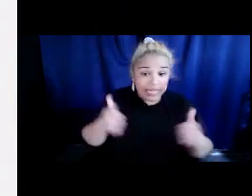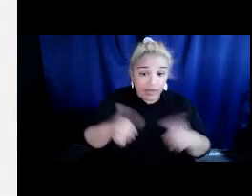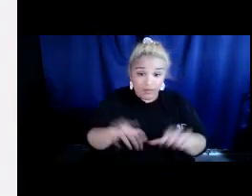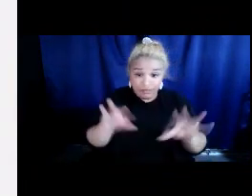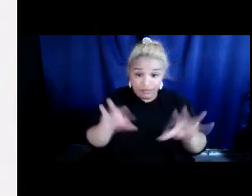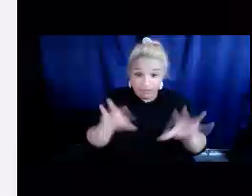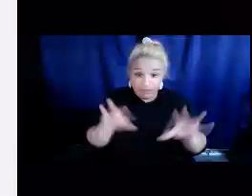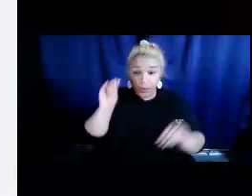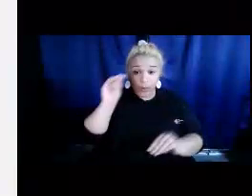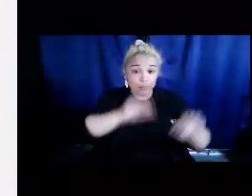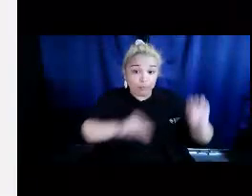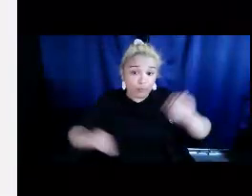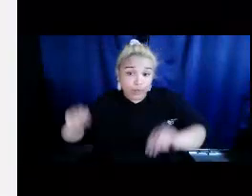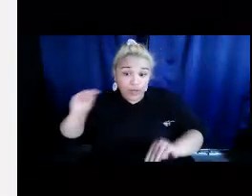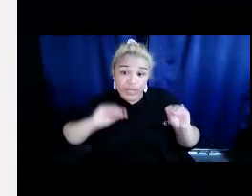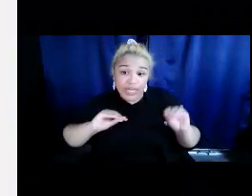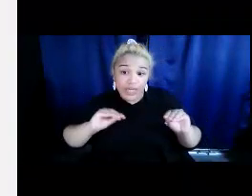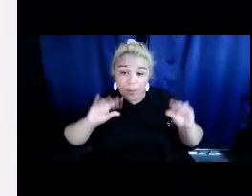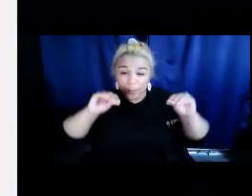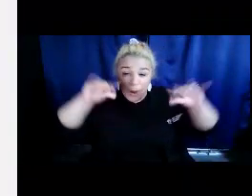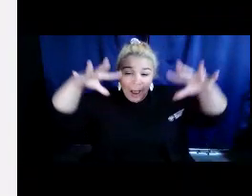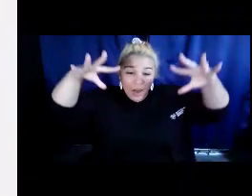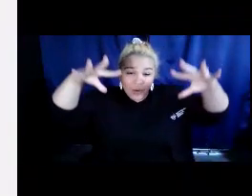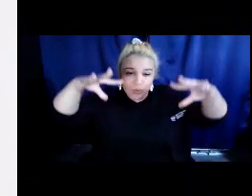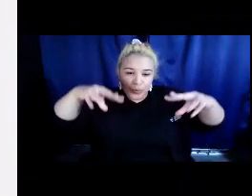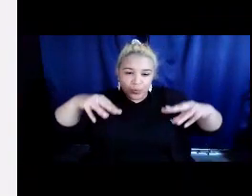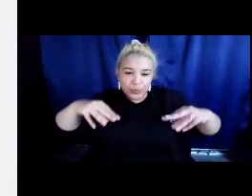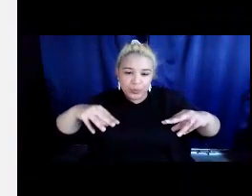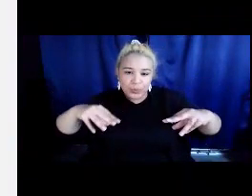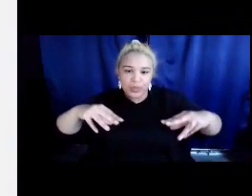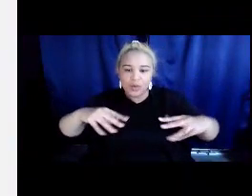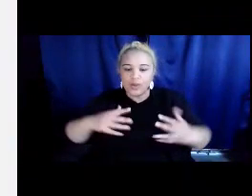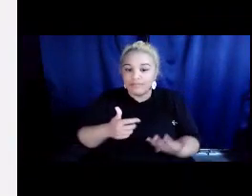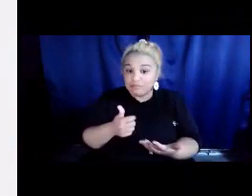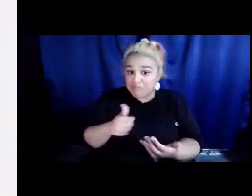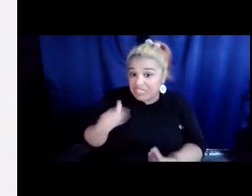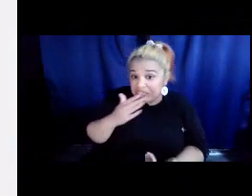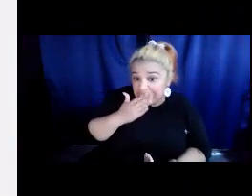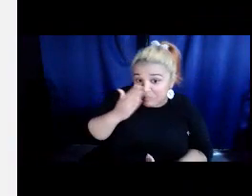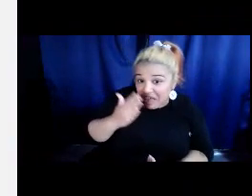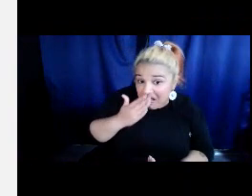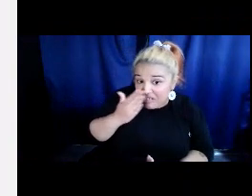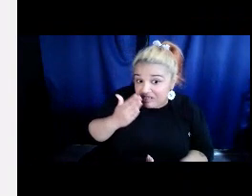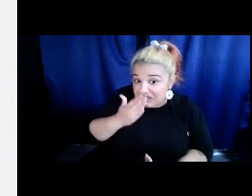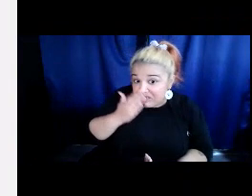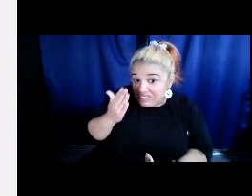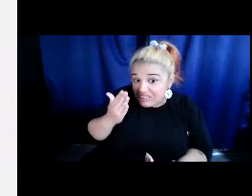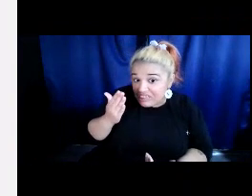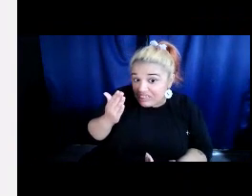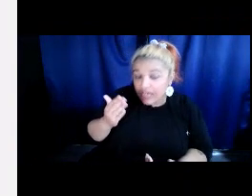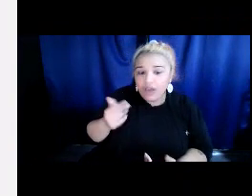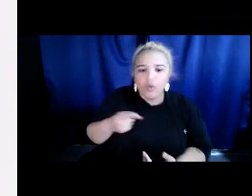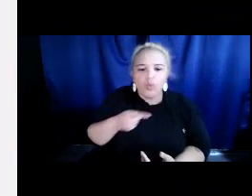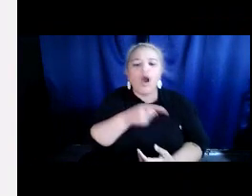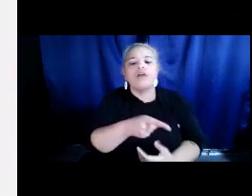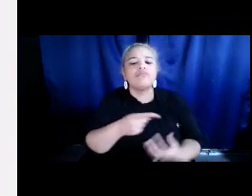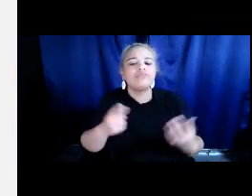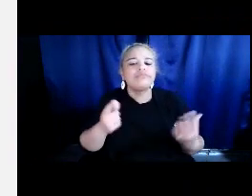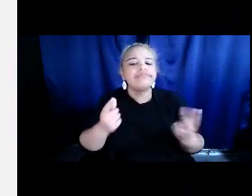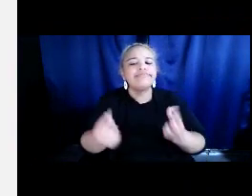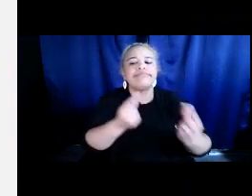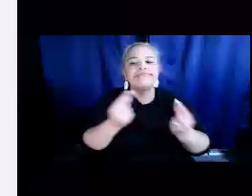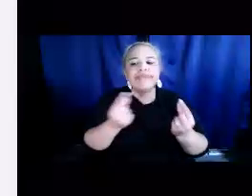smells associated with the venue, activity, and or the exhibit. And physical characteristics of the area, including the size of